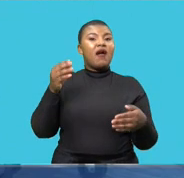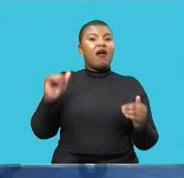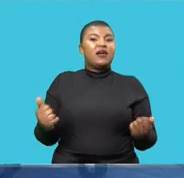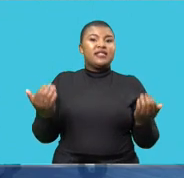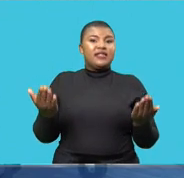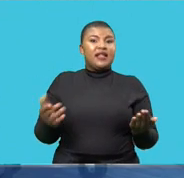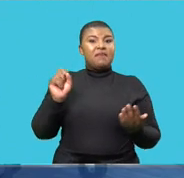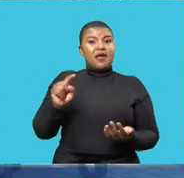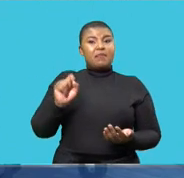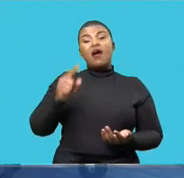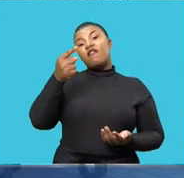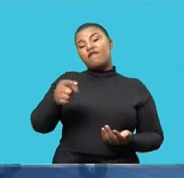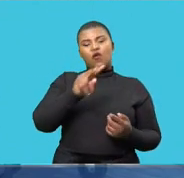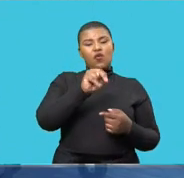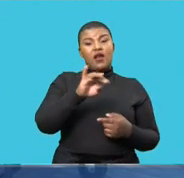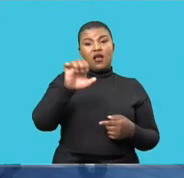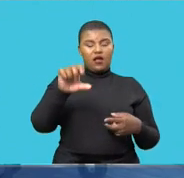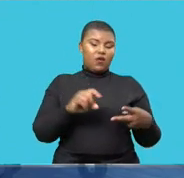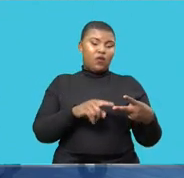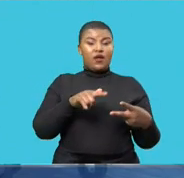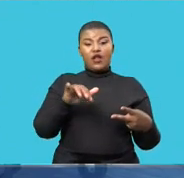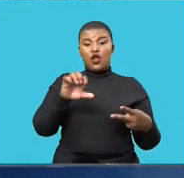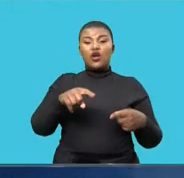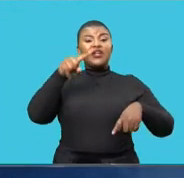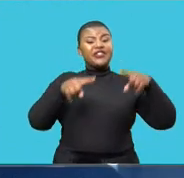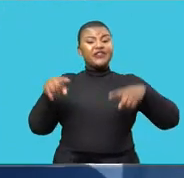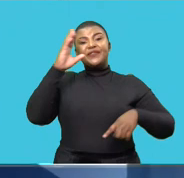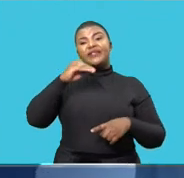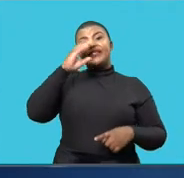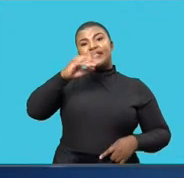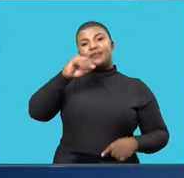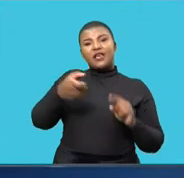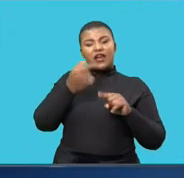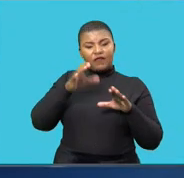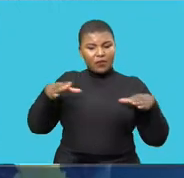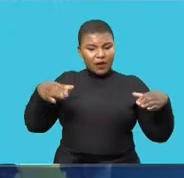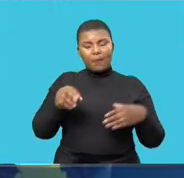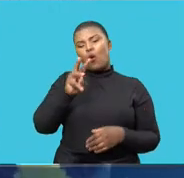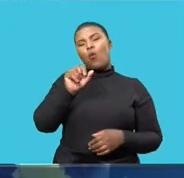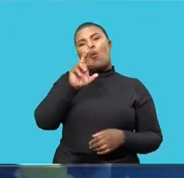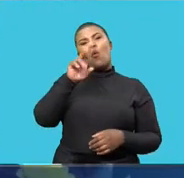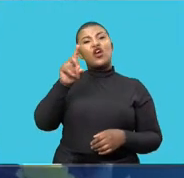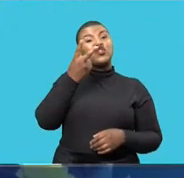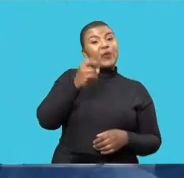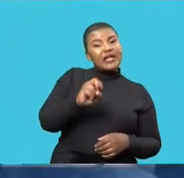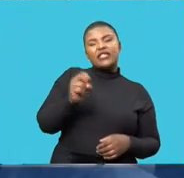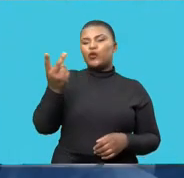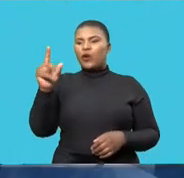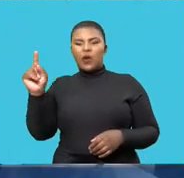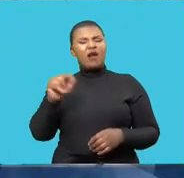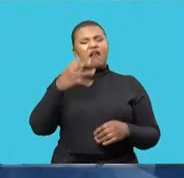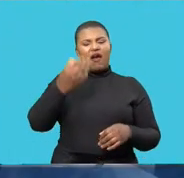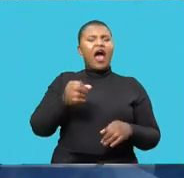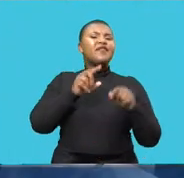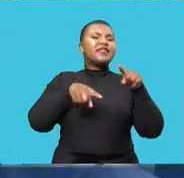is underway. You know, we did have in the program different speakers from the councillor of Ward 20 and 21. We also had